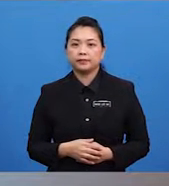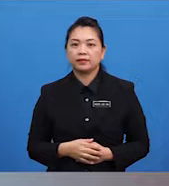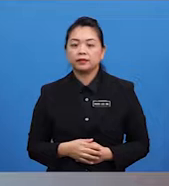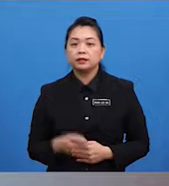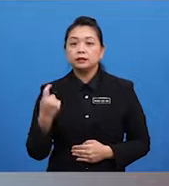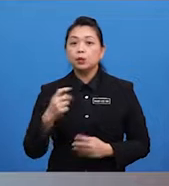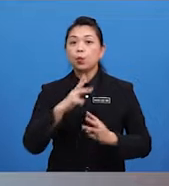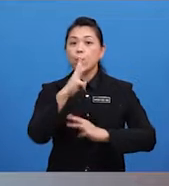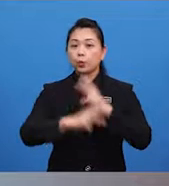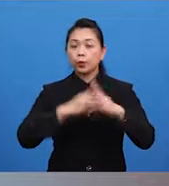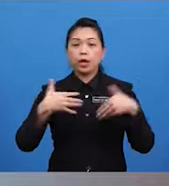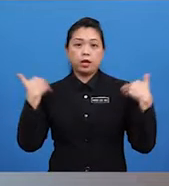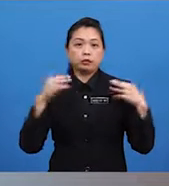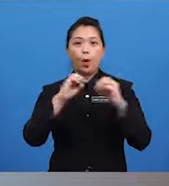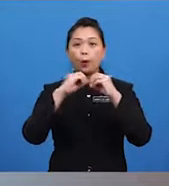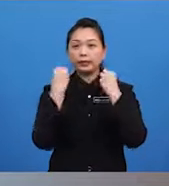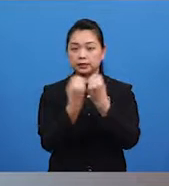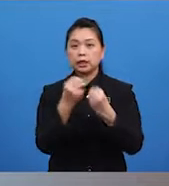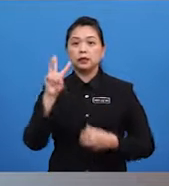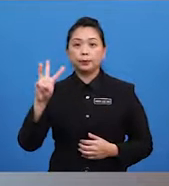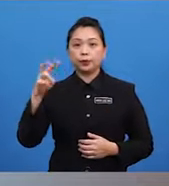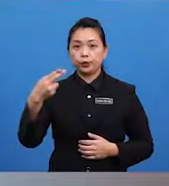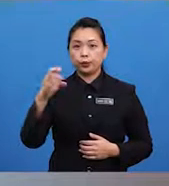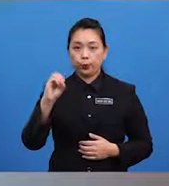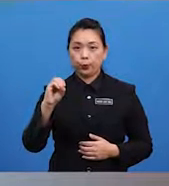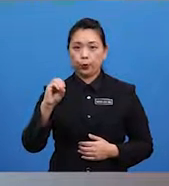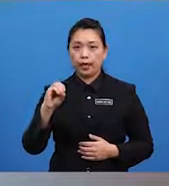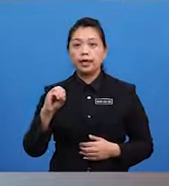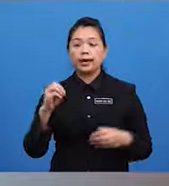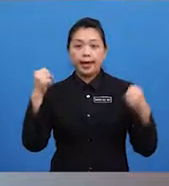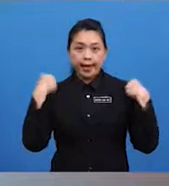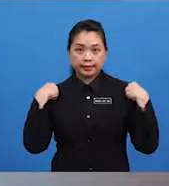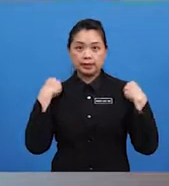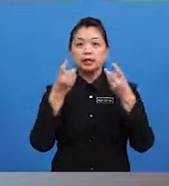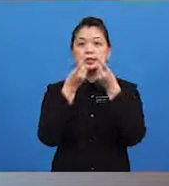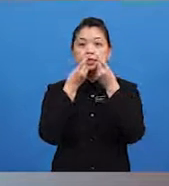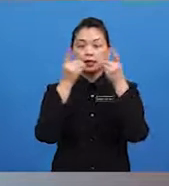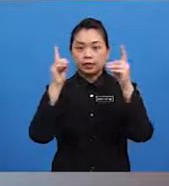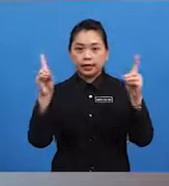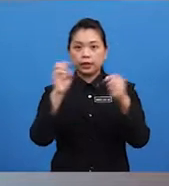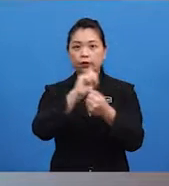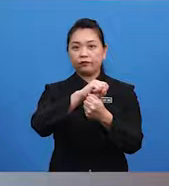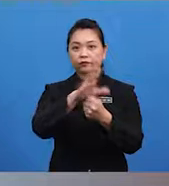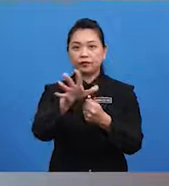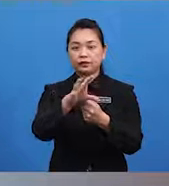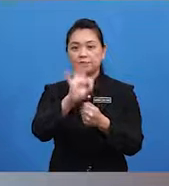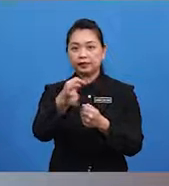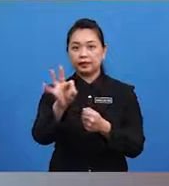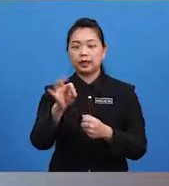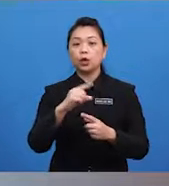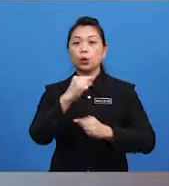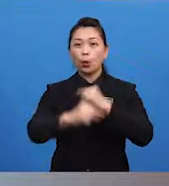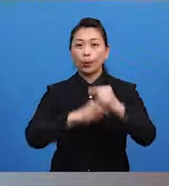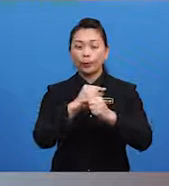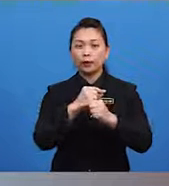The World Health Organization, WHO, has declared COVID-19 a global